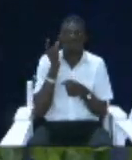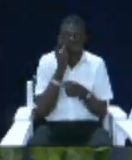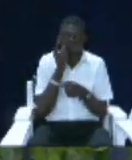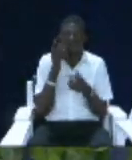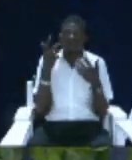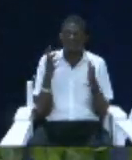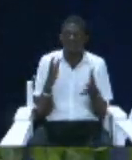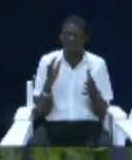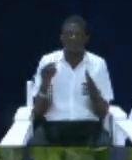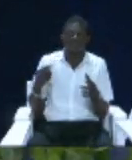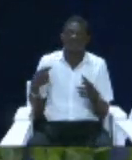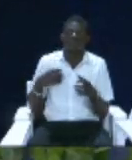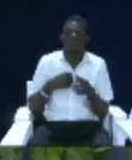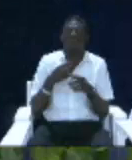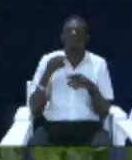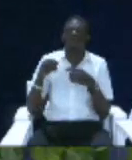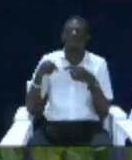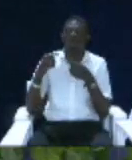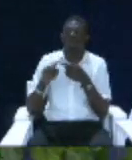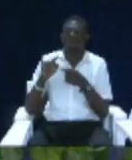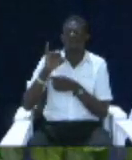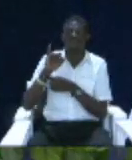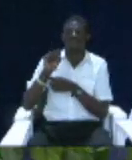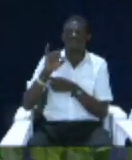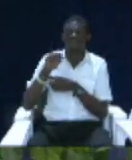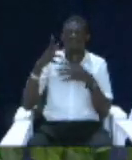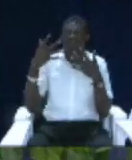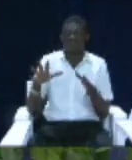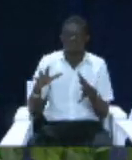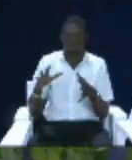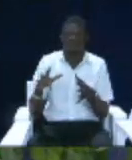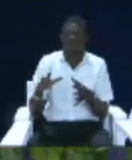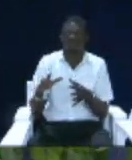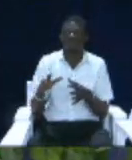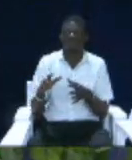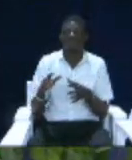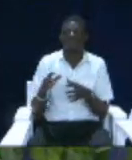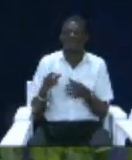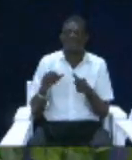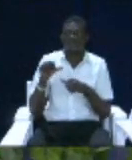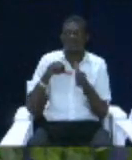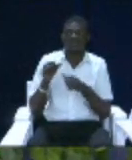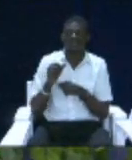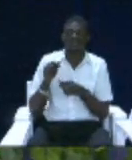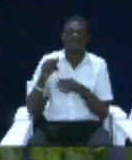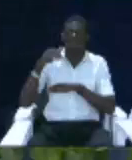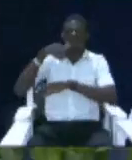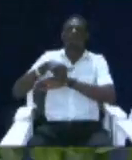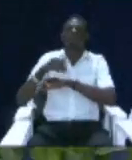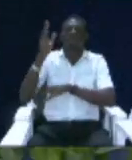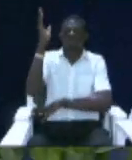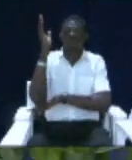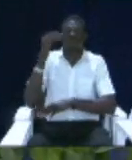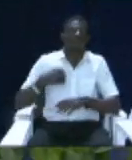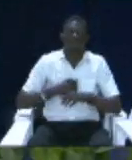finished. We headed for Isenyi, finished at about past 2 in the afternoon, and we were